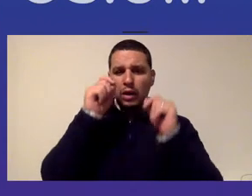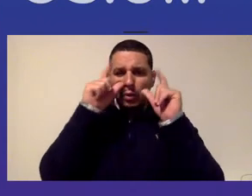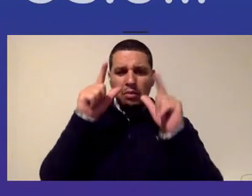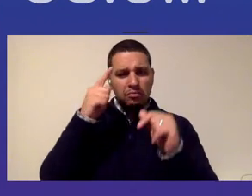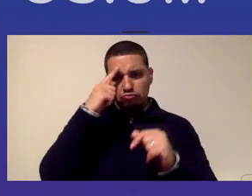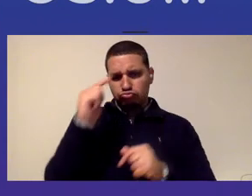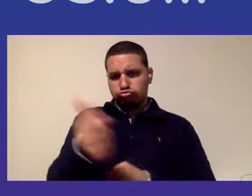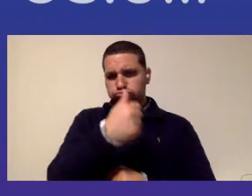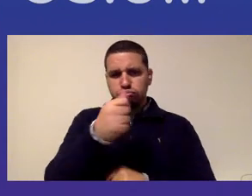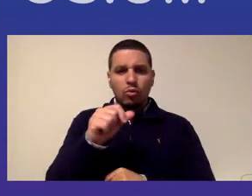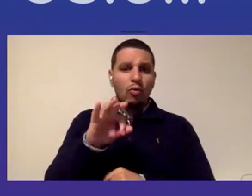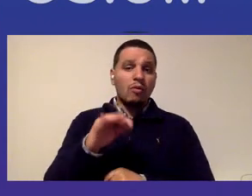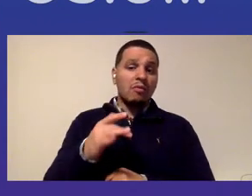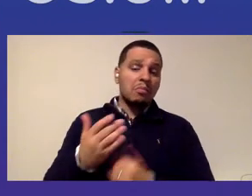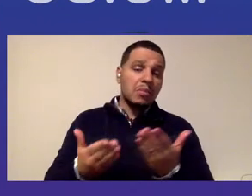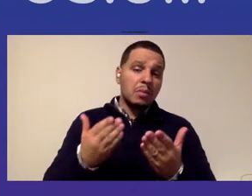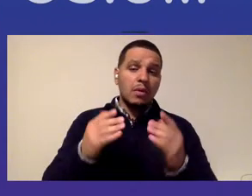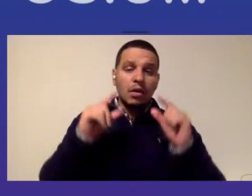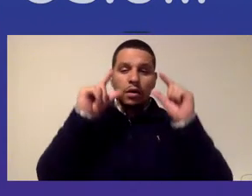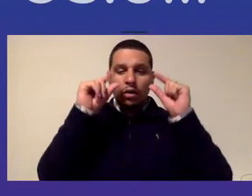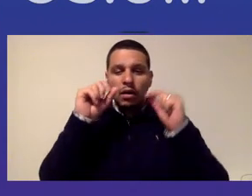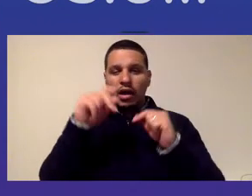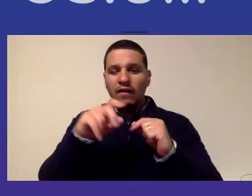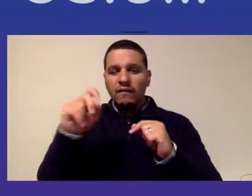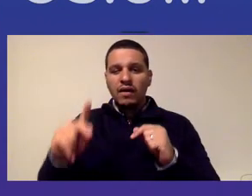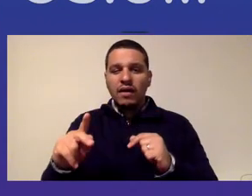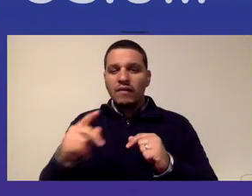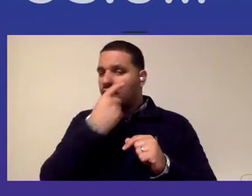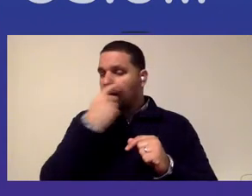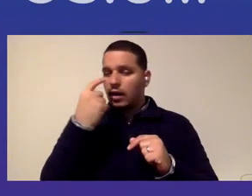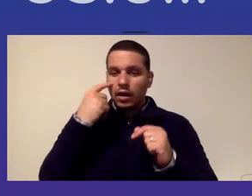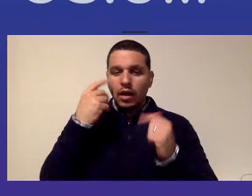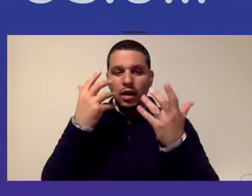maybe just let the eyelids get heavy.